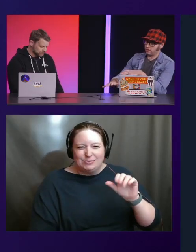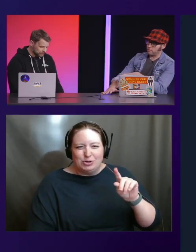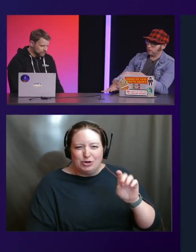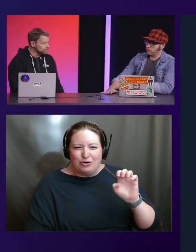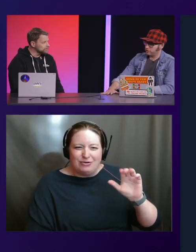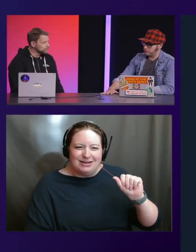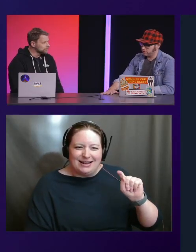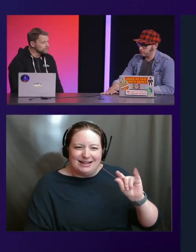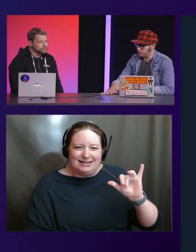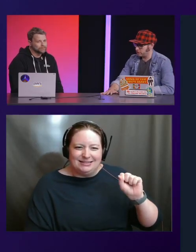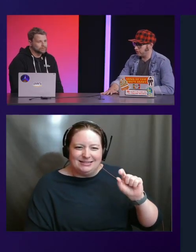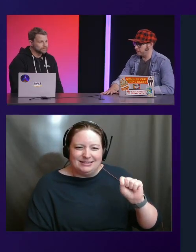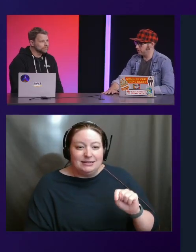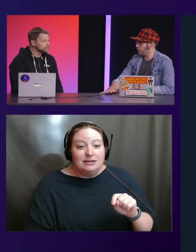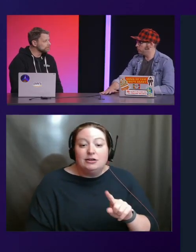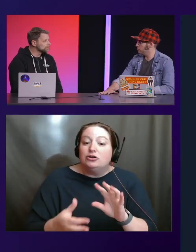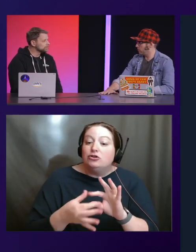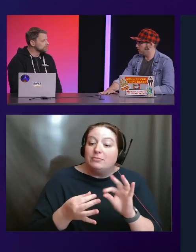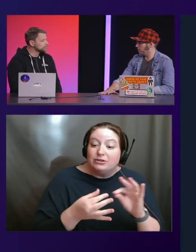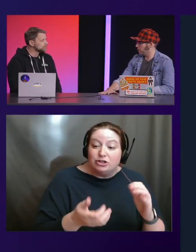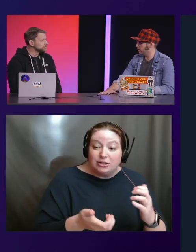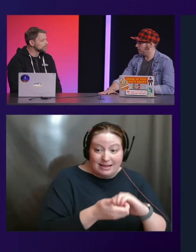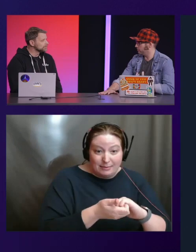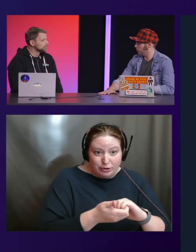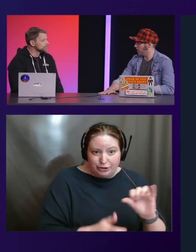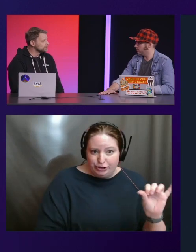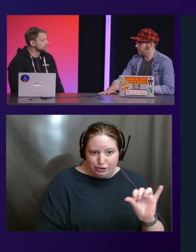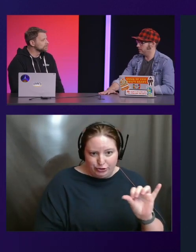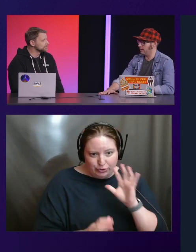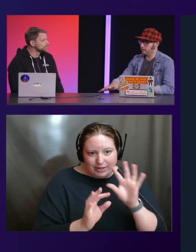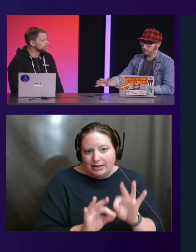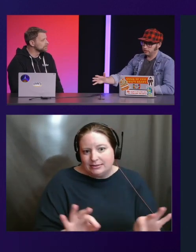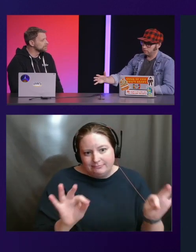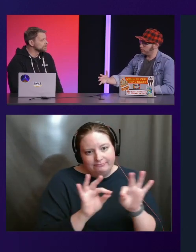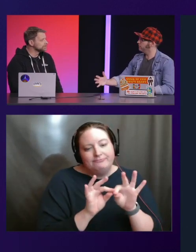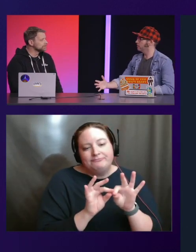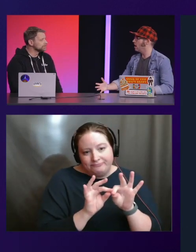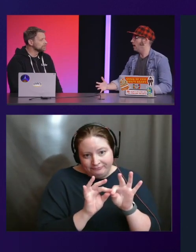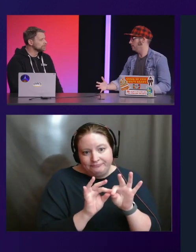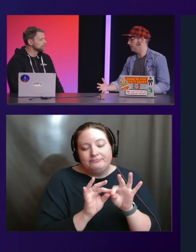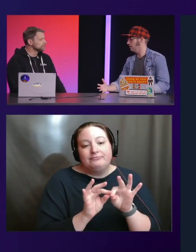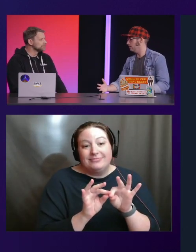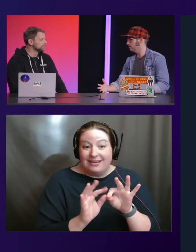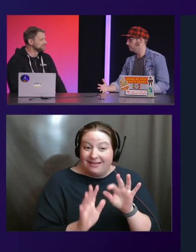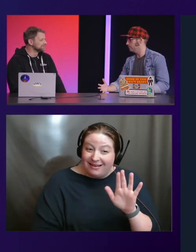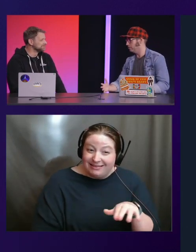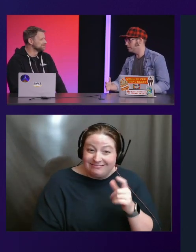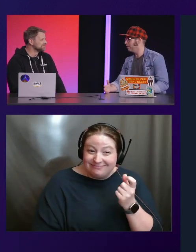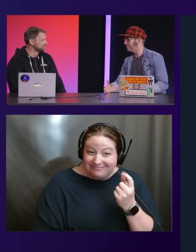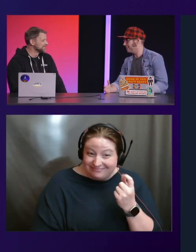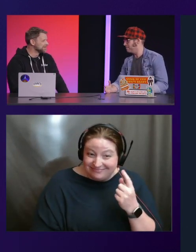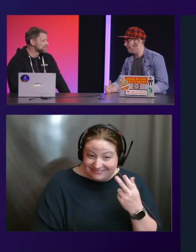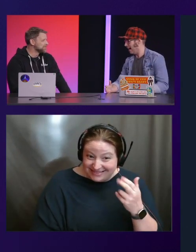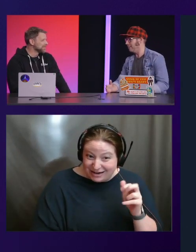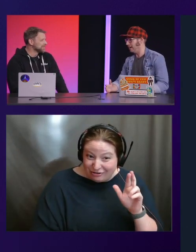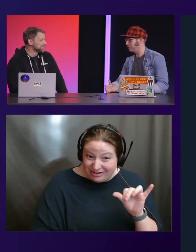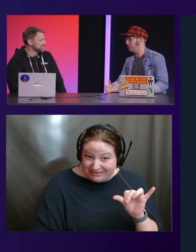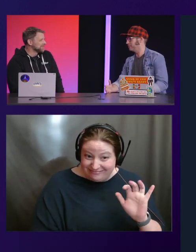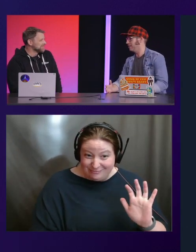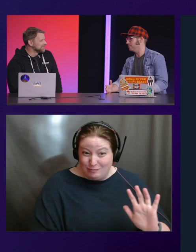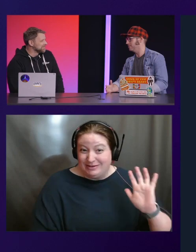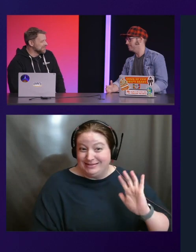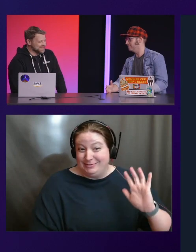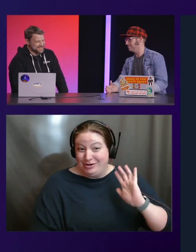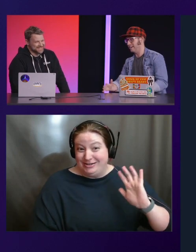mentioned collaboration too, which I think is a huge part of Code Catalyst from what I've seen. And believe it or not, Harry, once upon a time, I